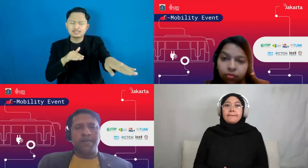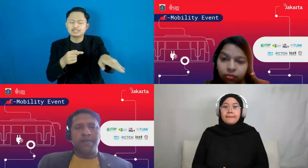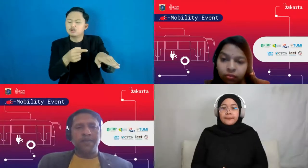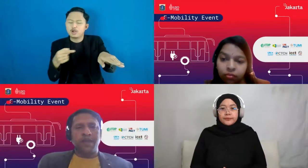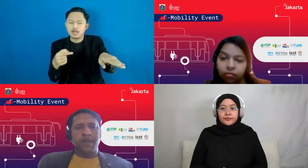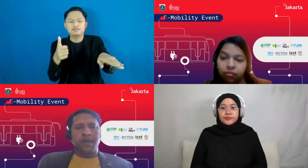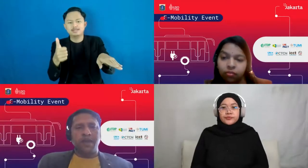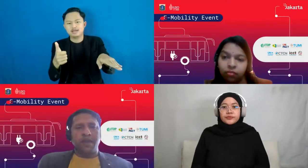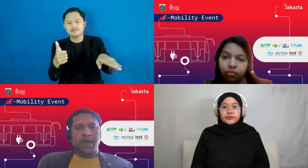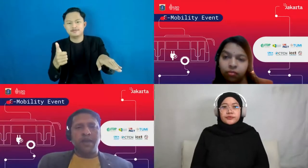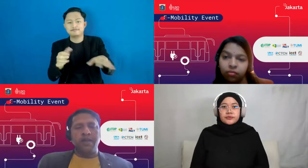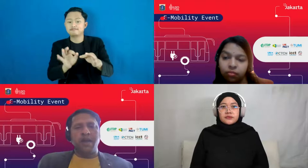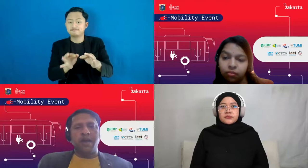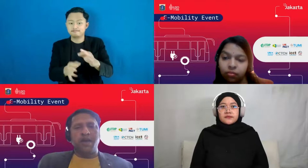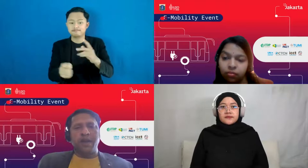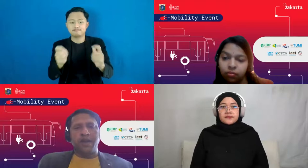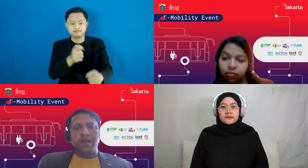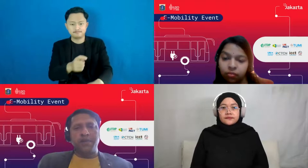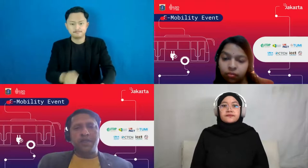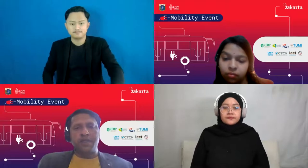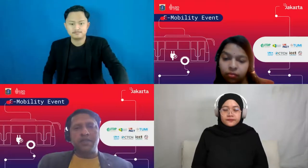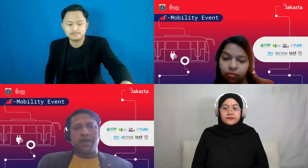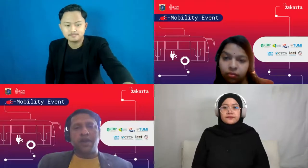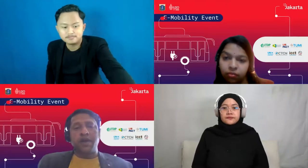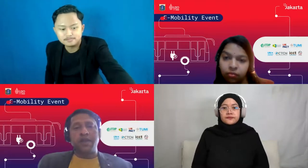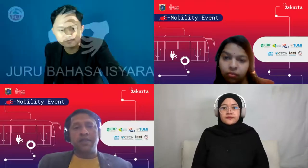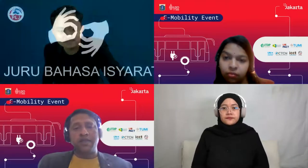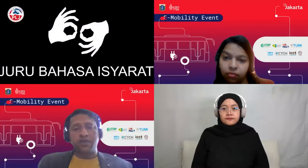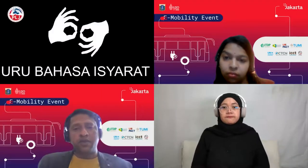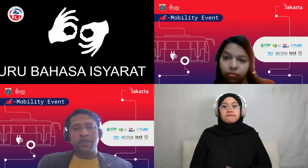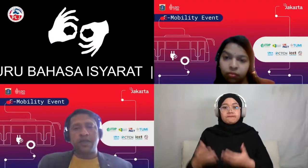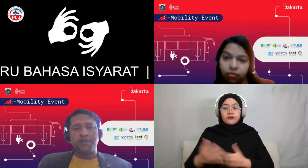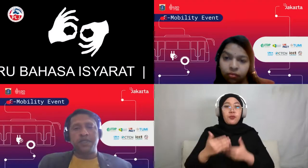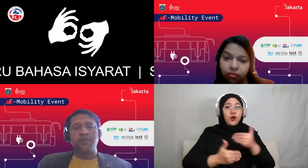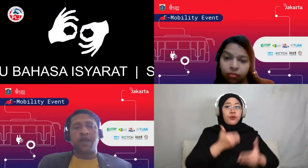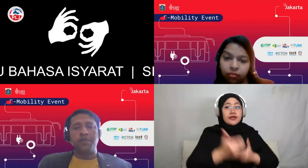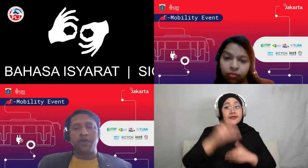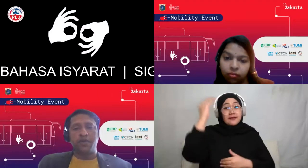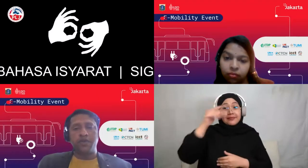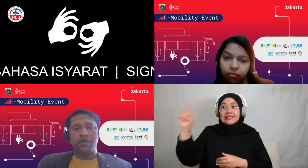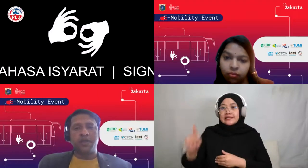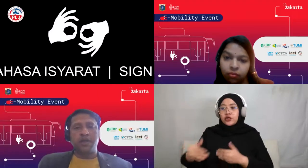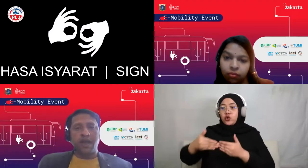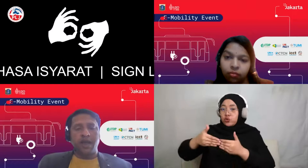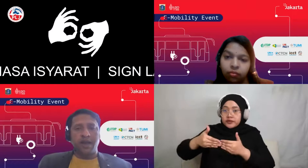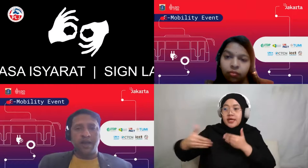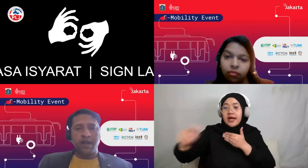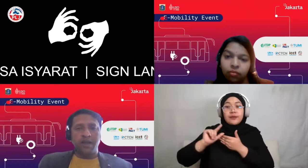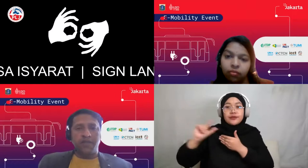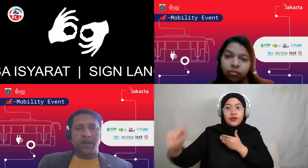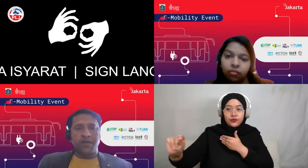hour. And they operate electric buses for longer distance routes, especially for airport routes